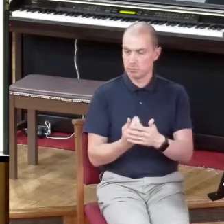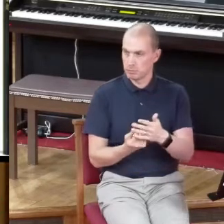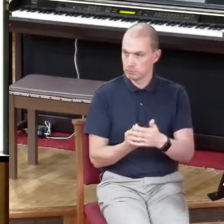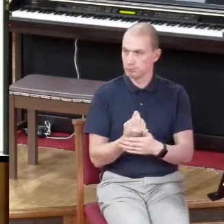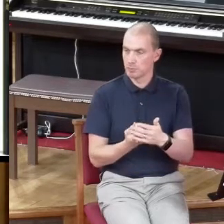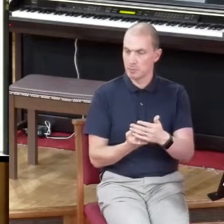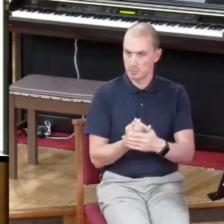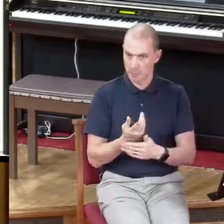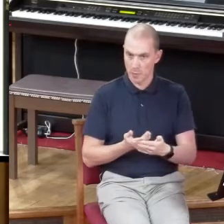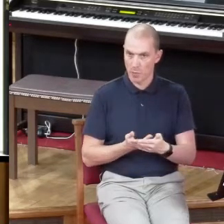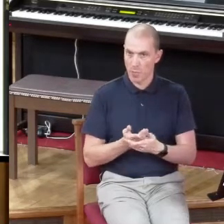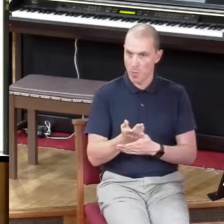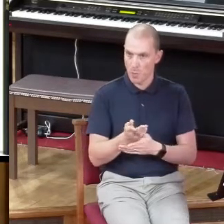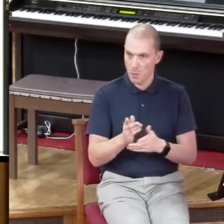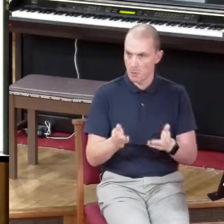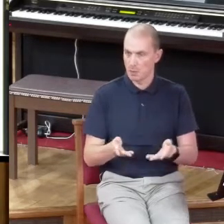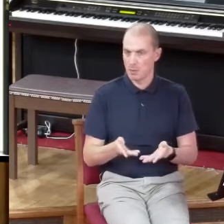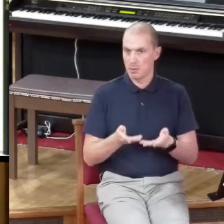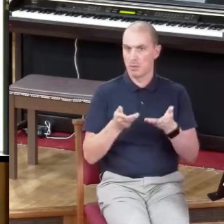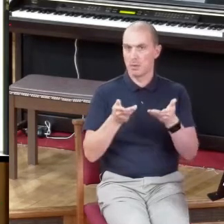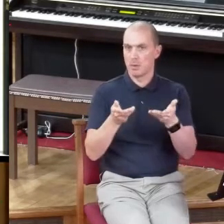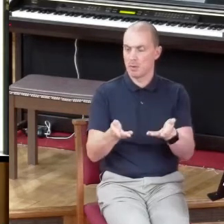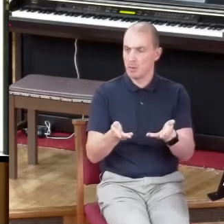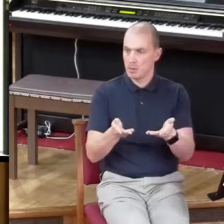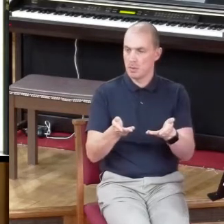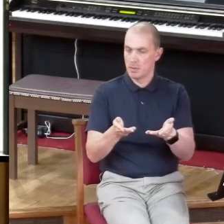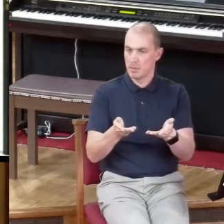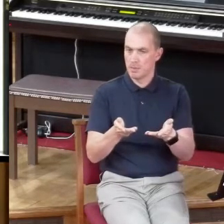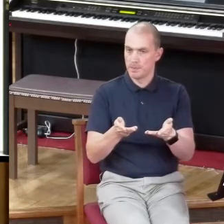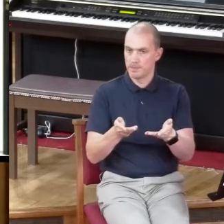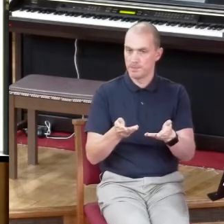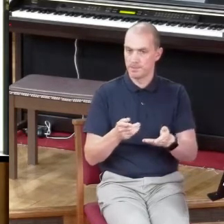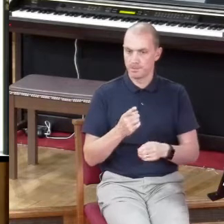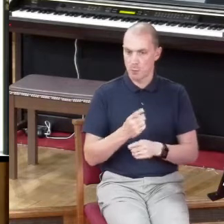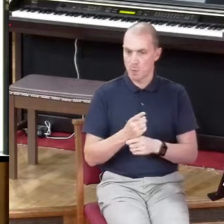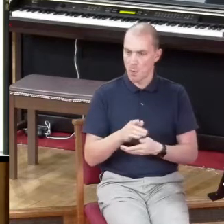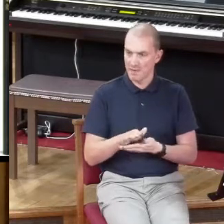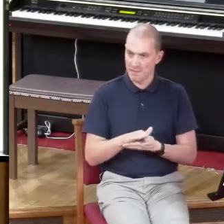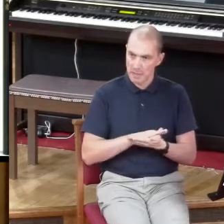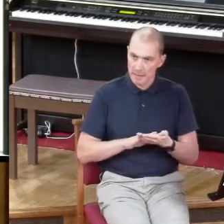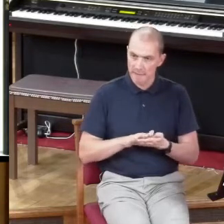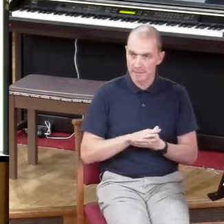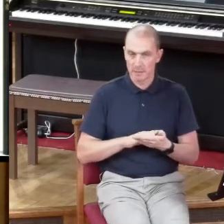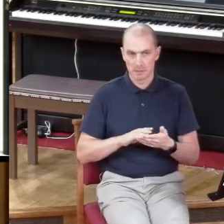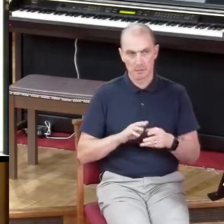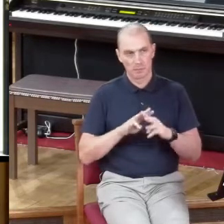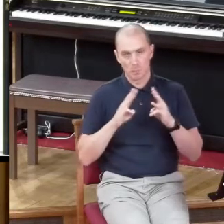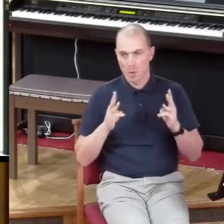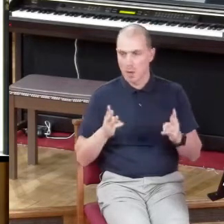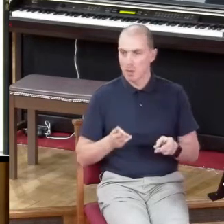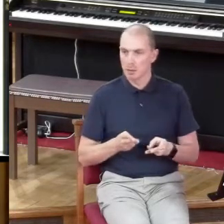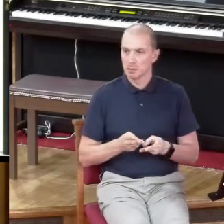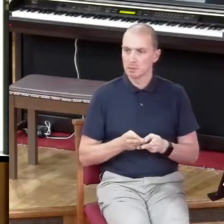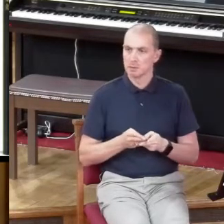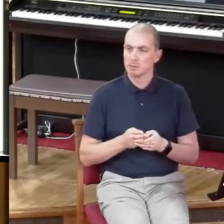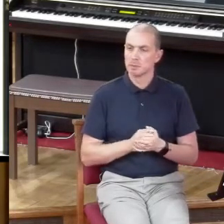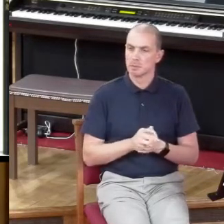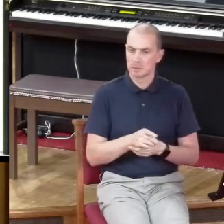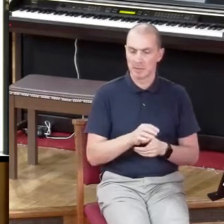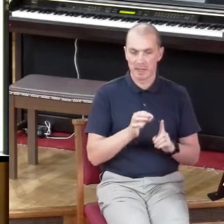for Christ's place in the church and in the world. Or again, we could look at Philippians 2. I won't go into that just now, but